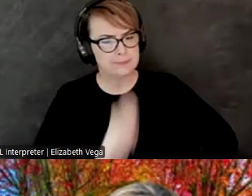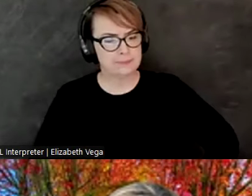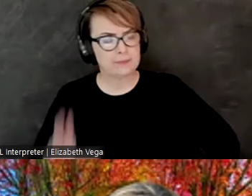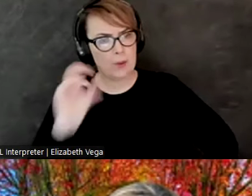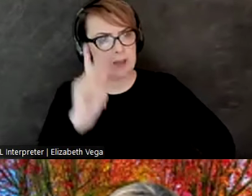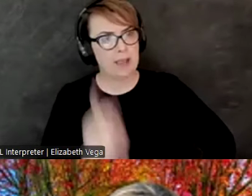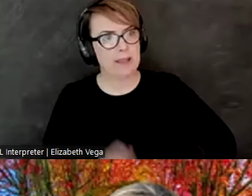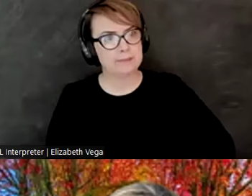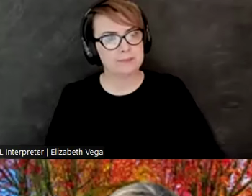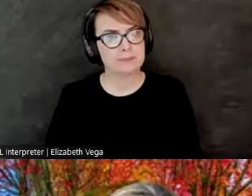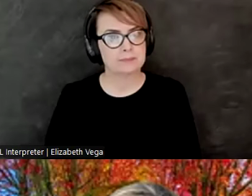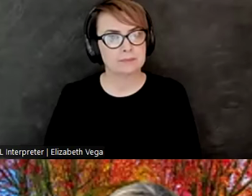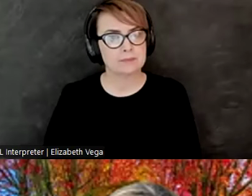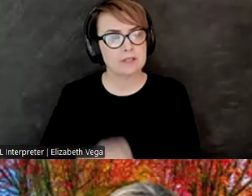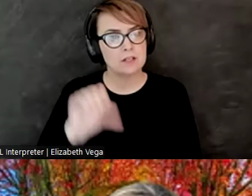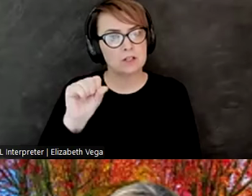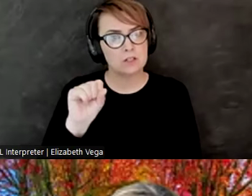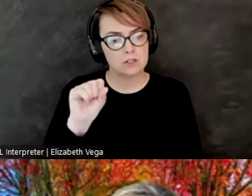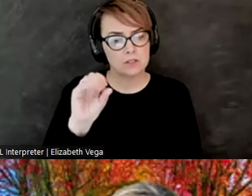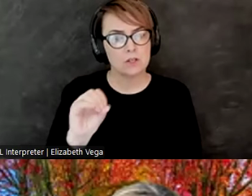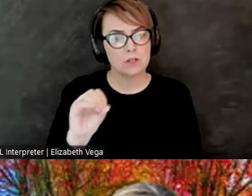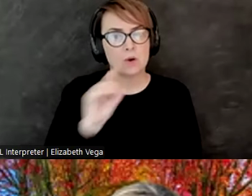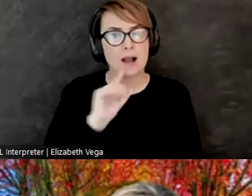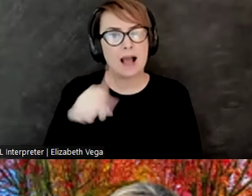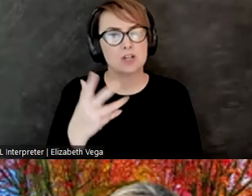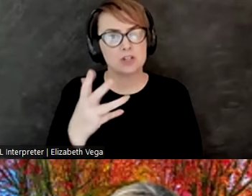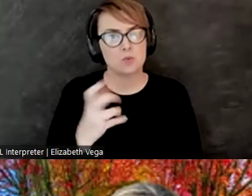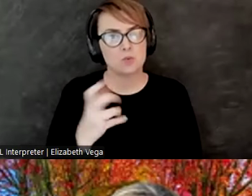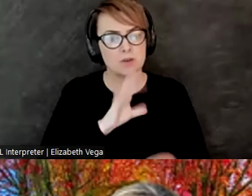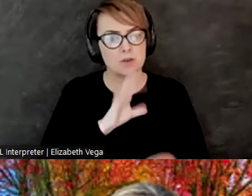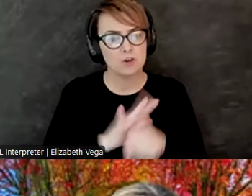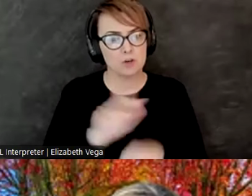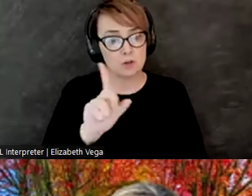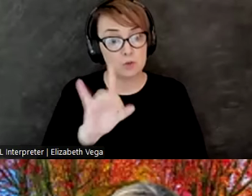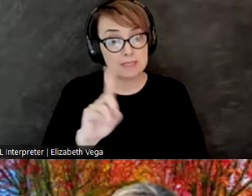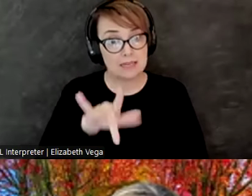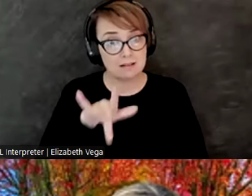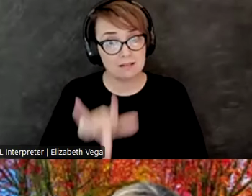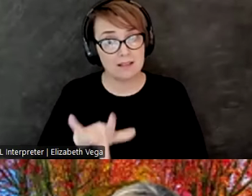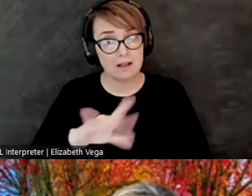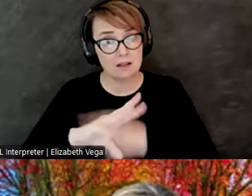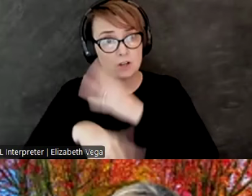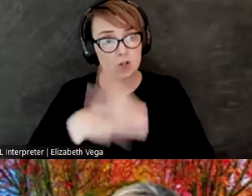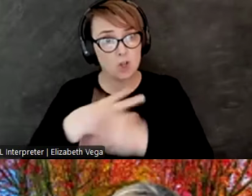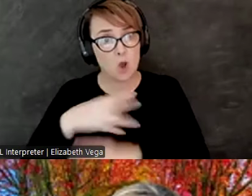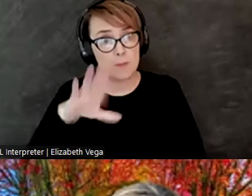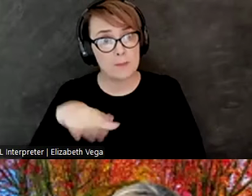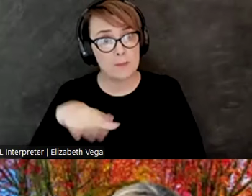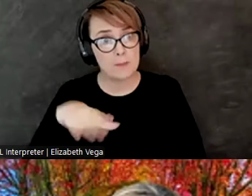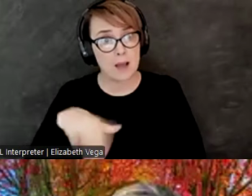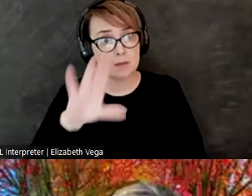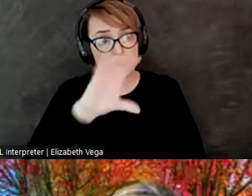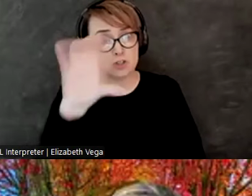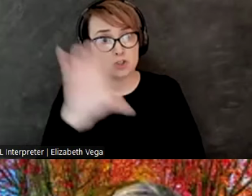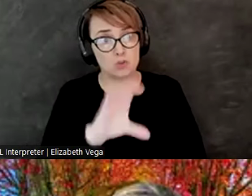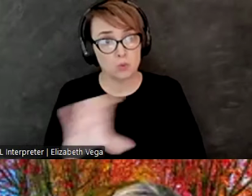Okay. So Annie, I just want to confirm that you clicked on the globe at the bottom of your Zoom screen